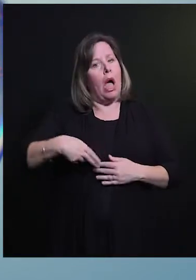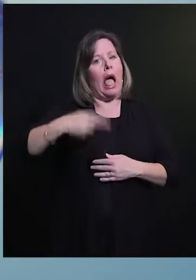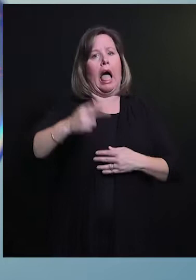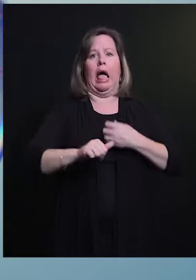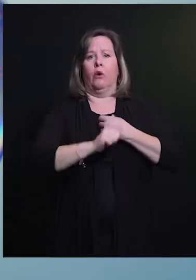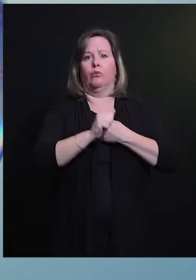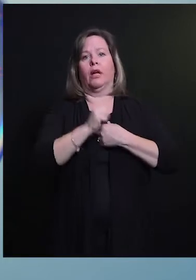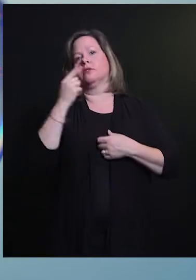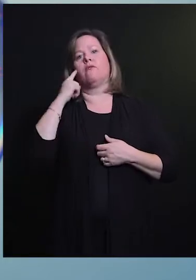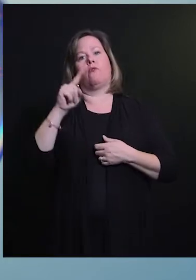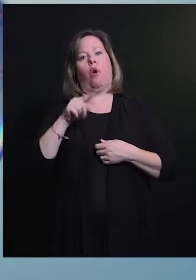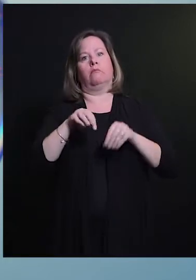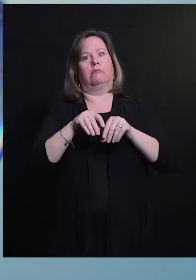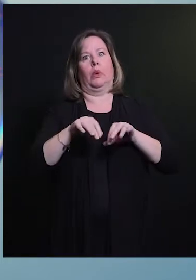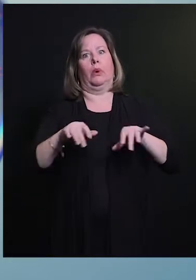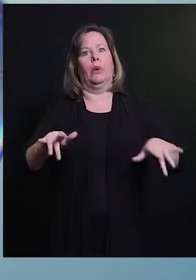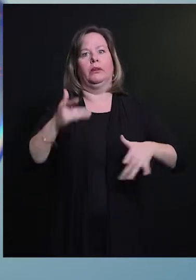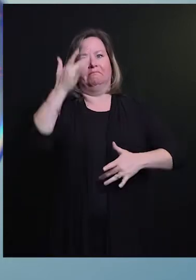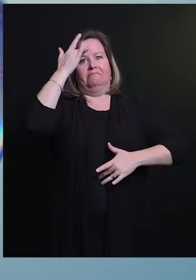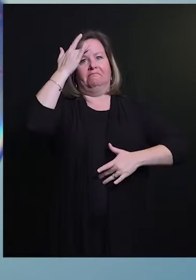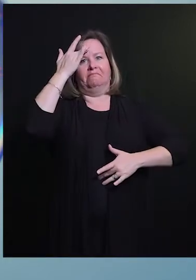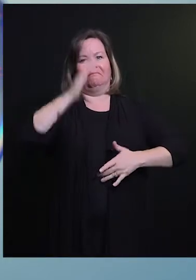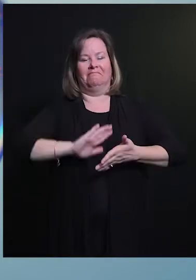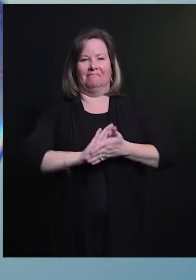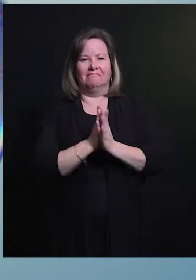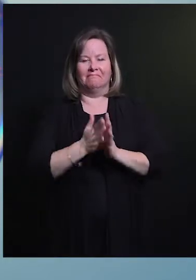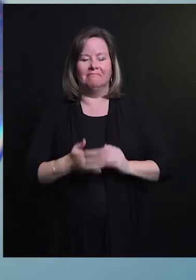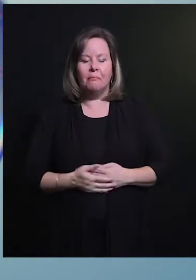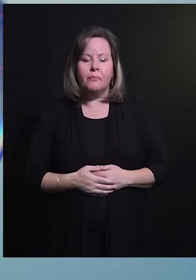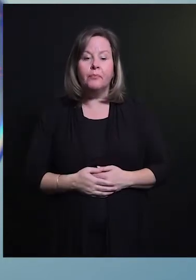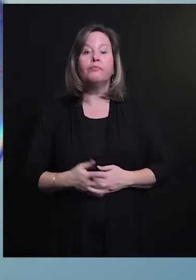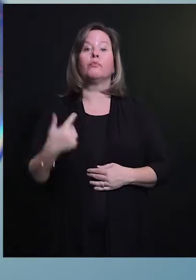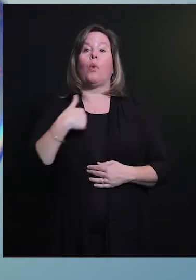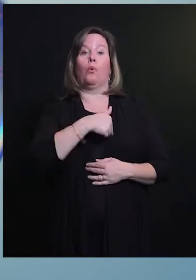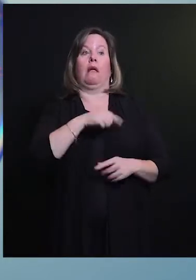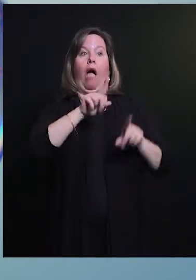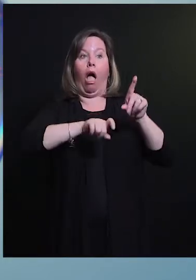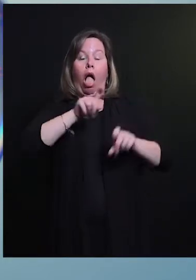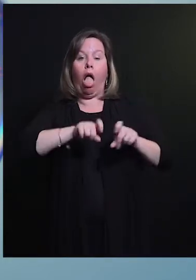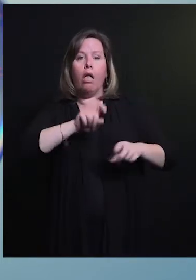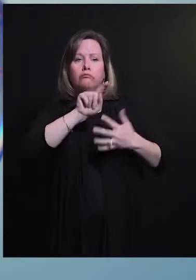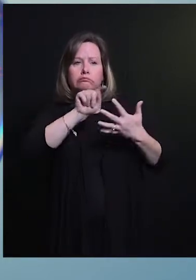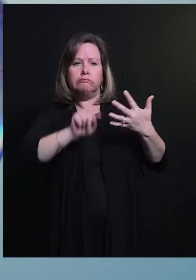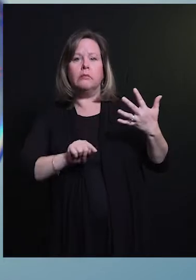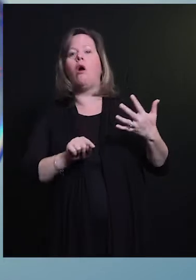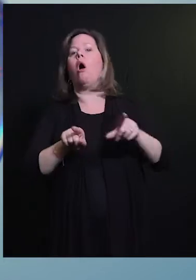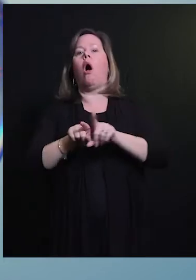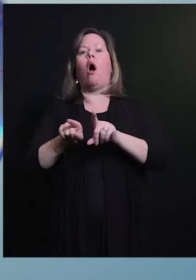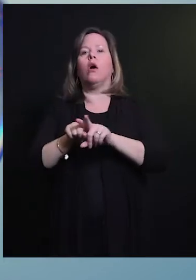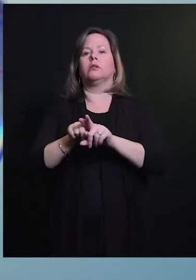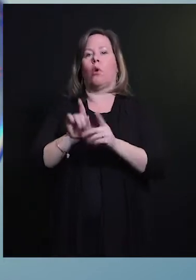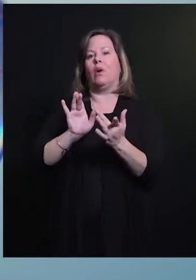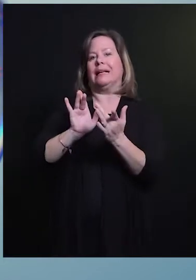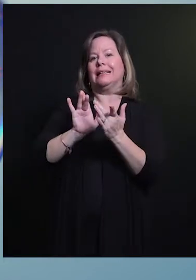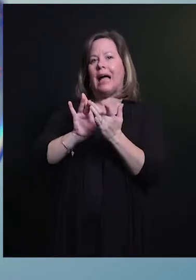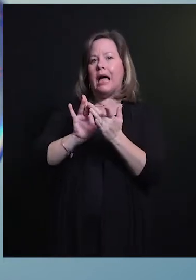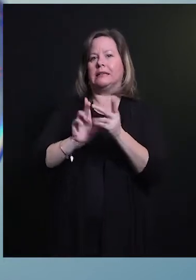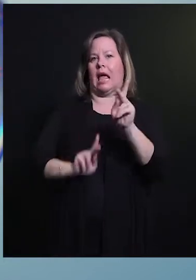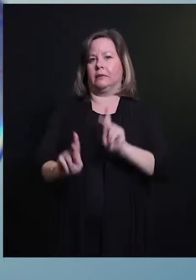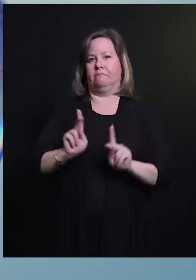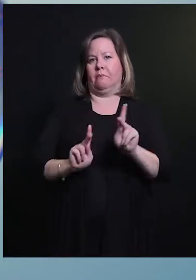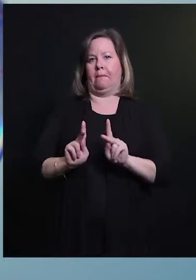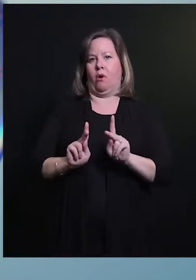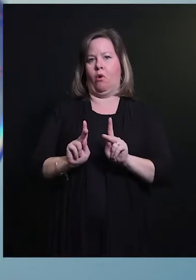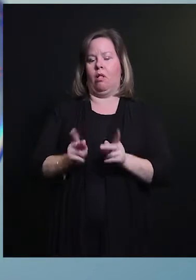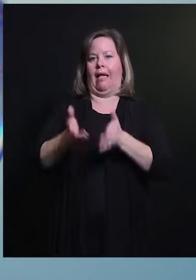risk for infection. And so those are the types of questions that we ask, and then we ask the contacts the same type of thing. Are you sick? Do you